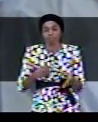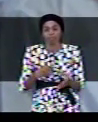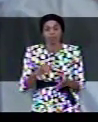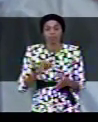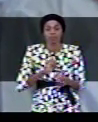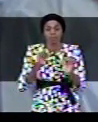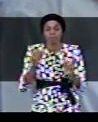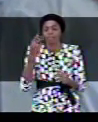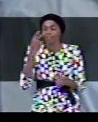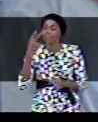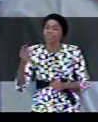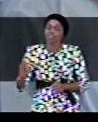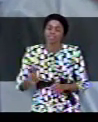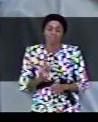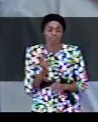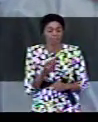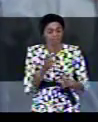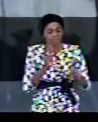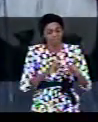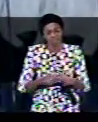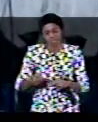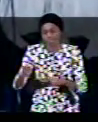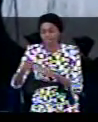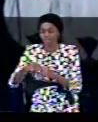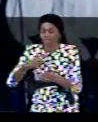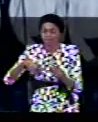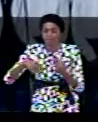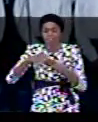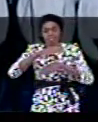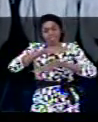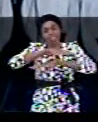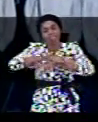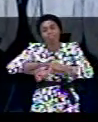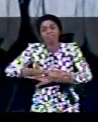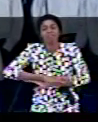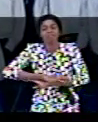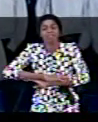I can see us sitting round the